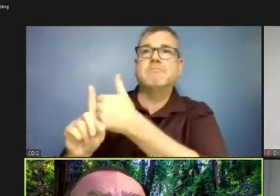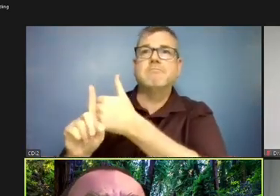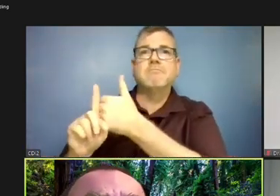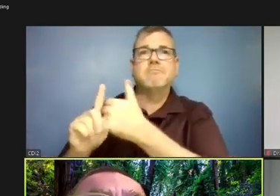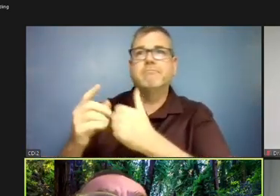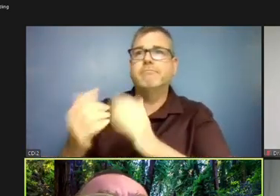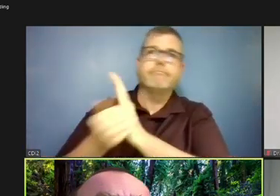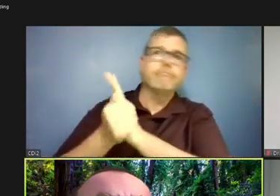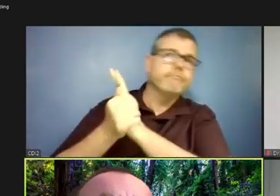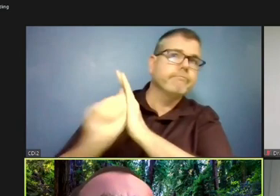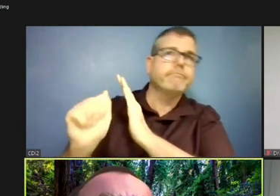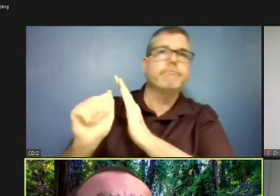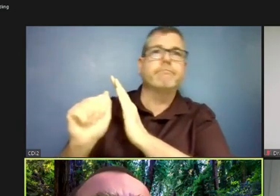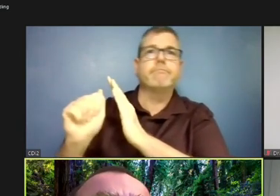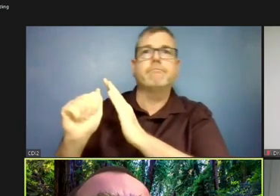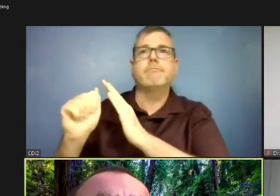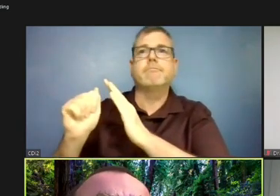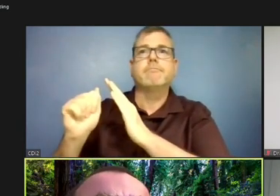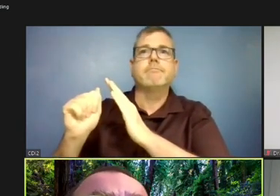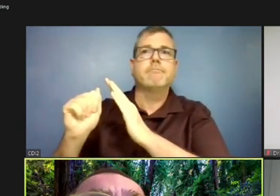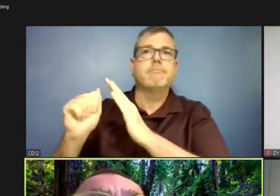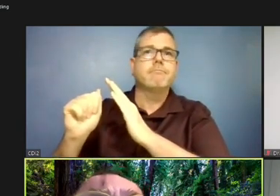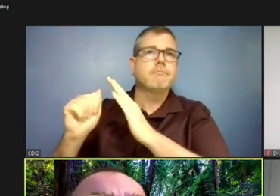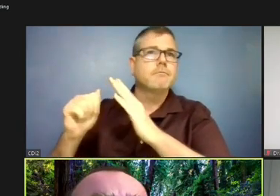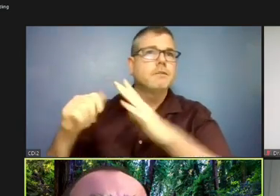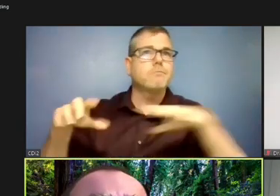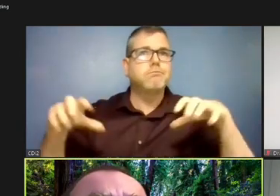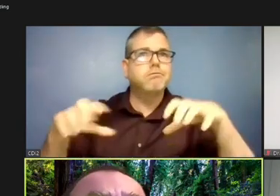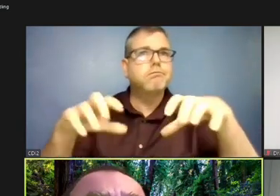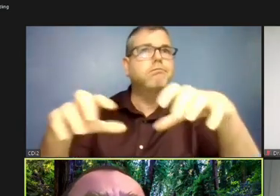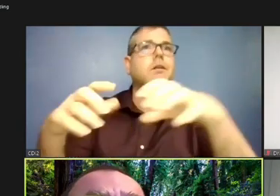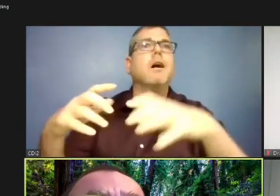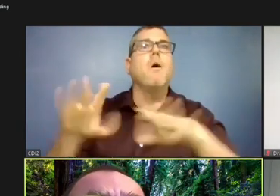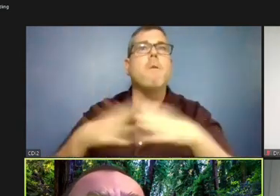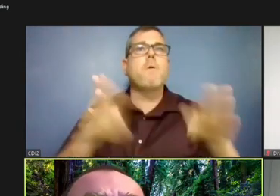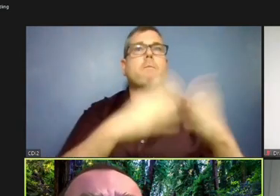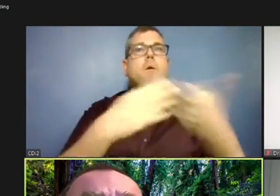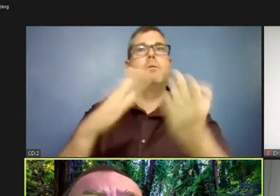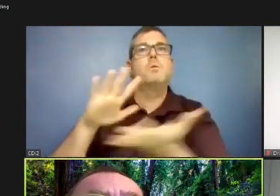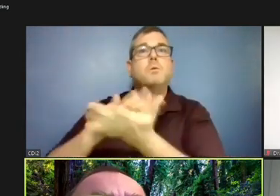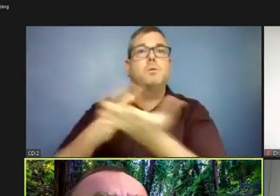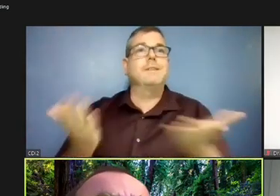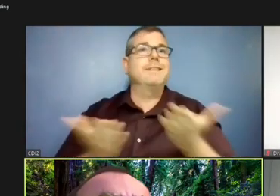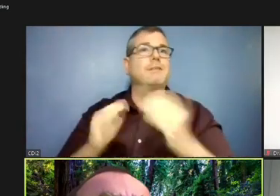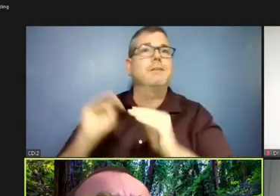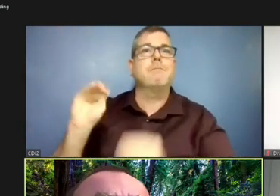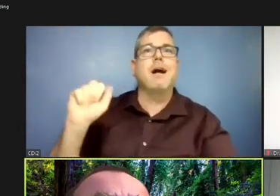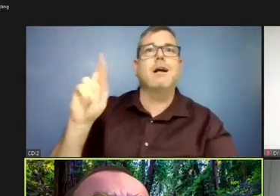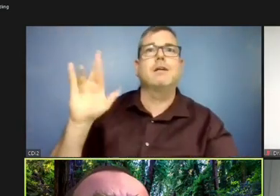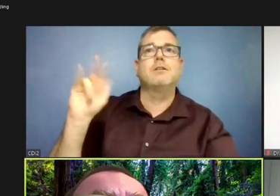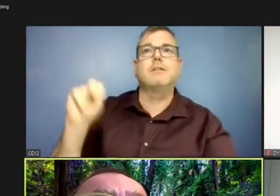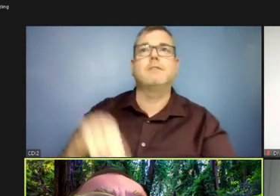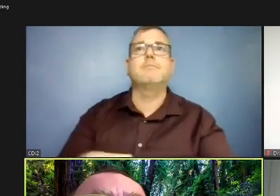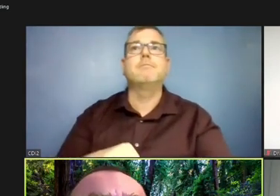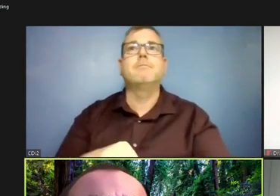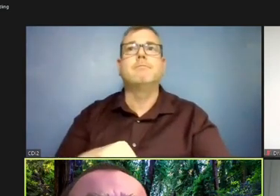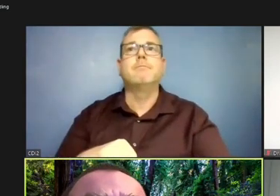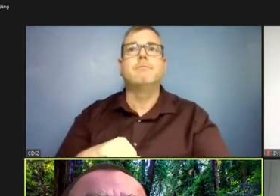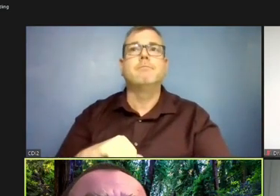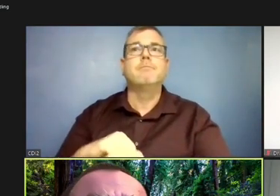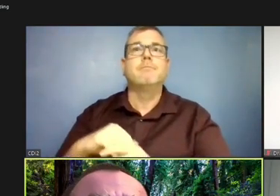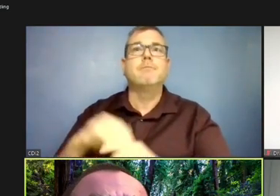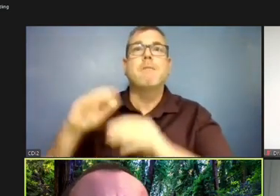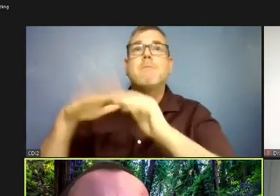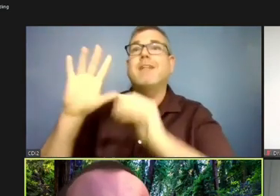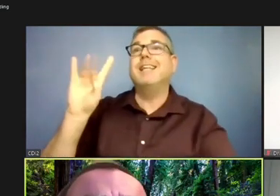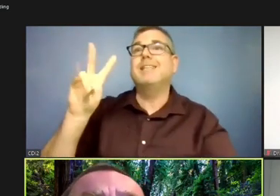reopen schools during COVID-19 response, helping more than 82% of the schools reopened safely